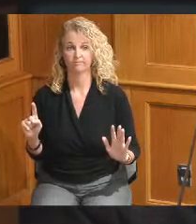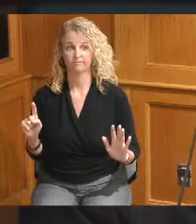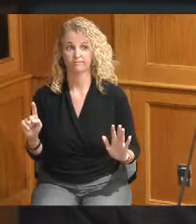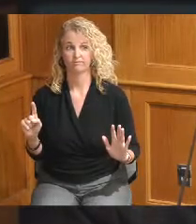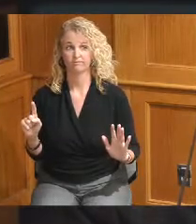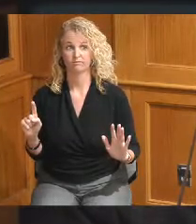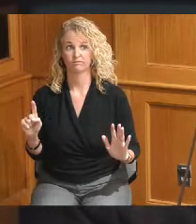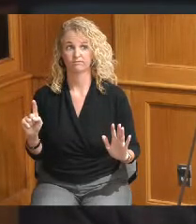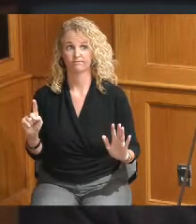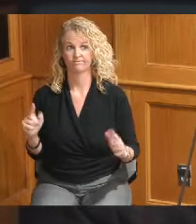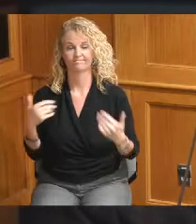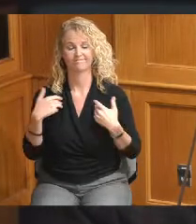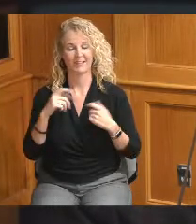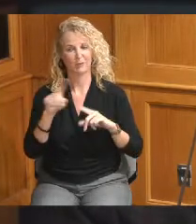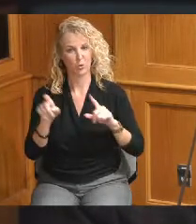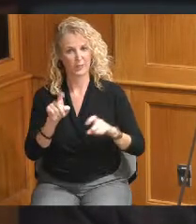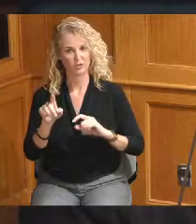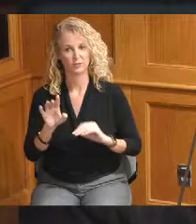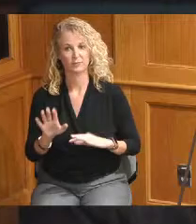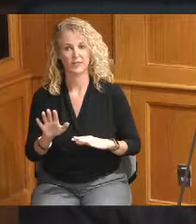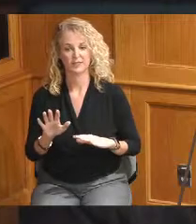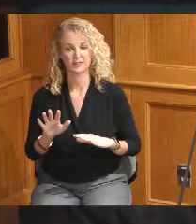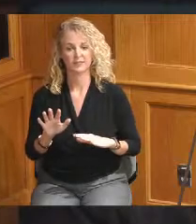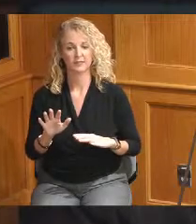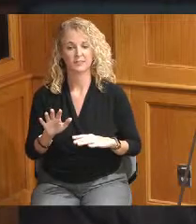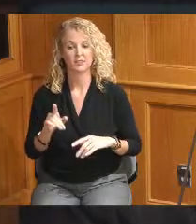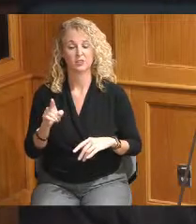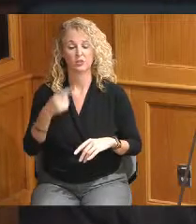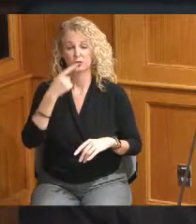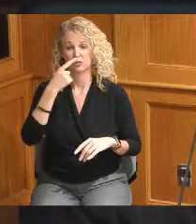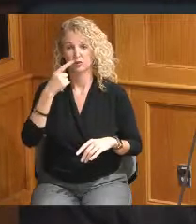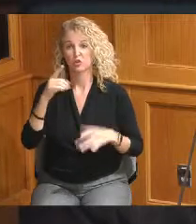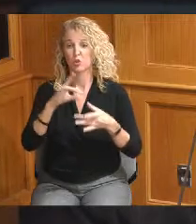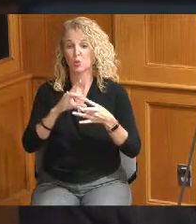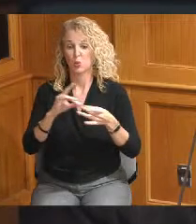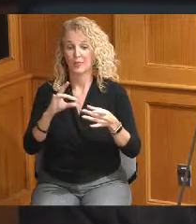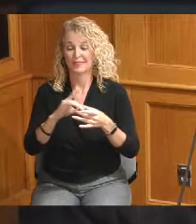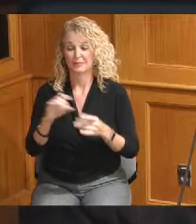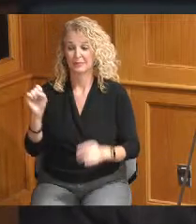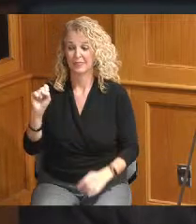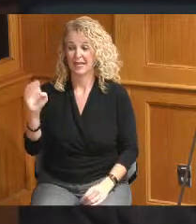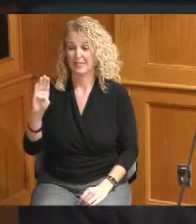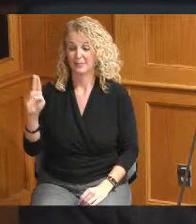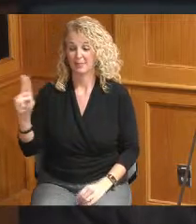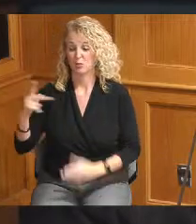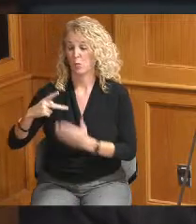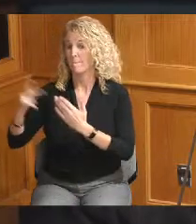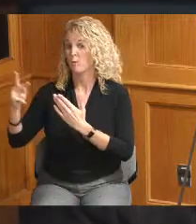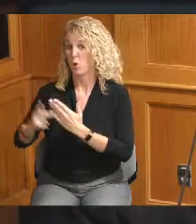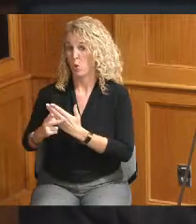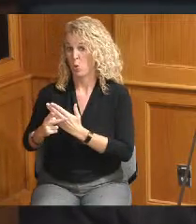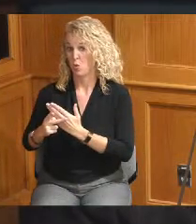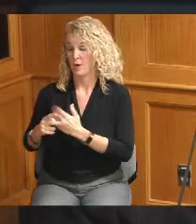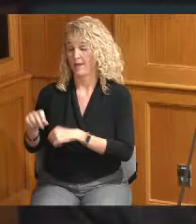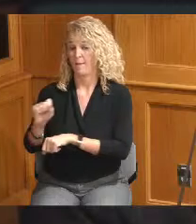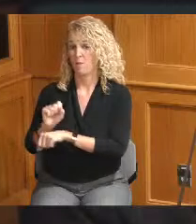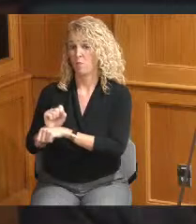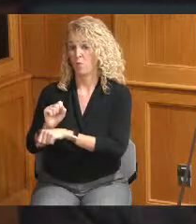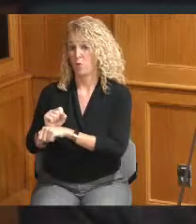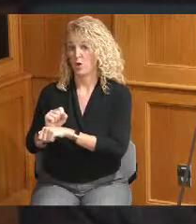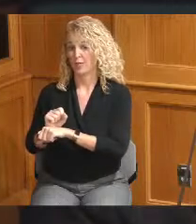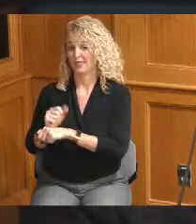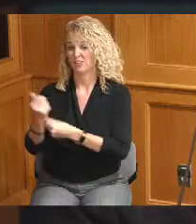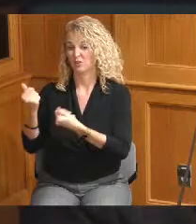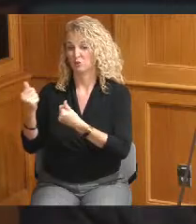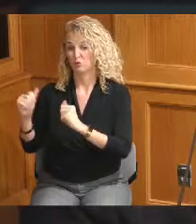of questions about that, but beyond that, you talked about the SBU program and doing some work to remediate